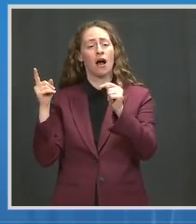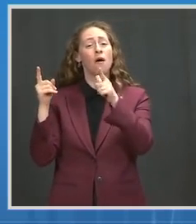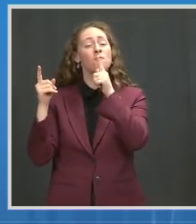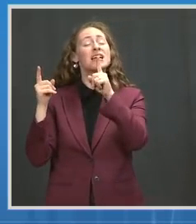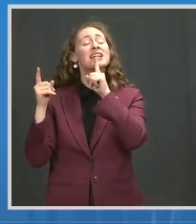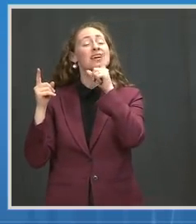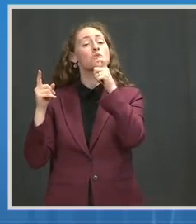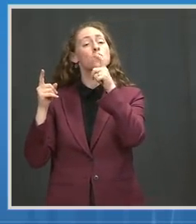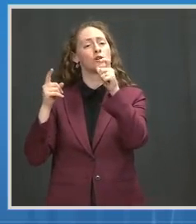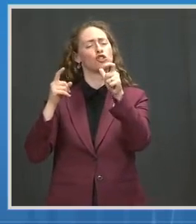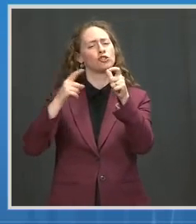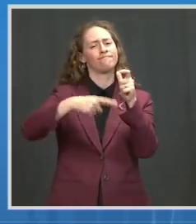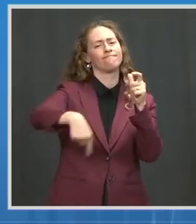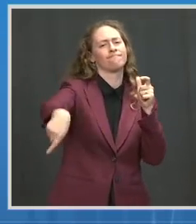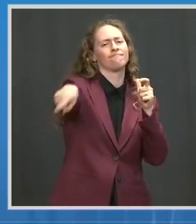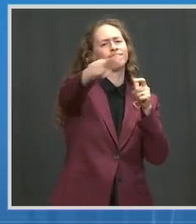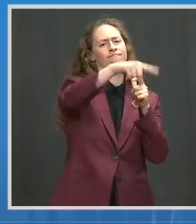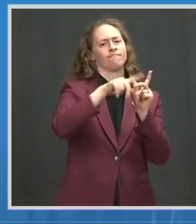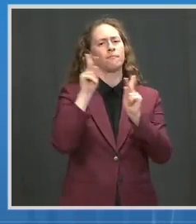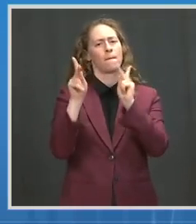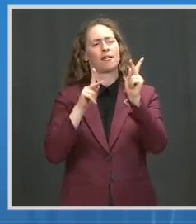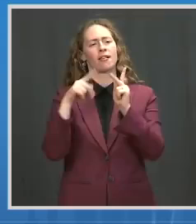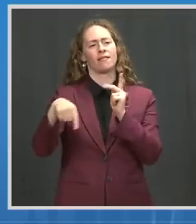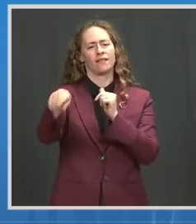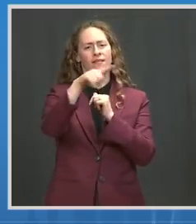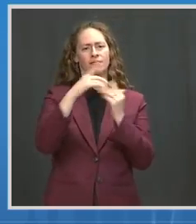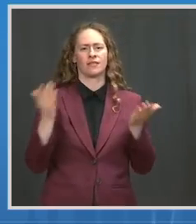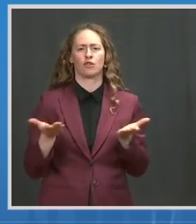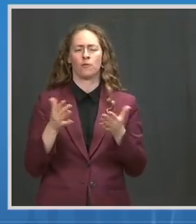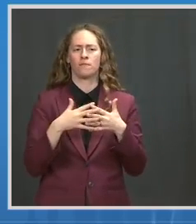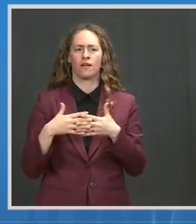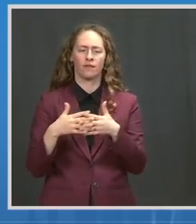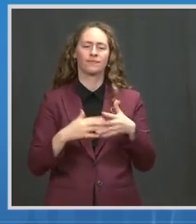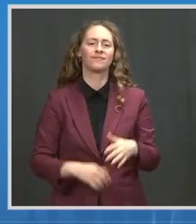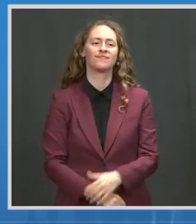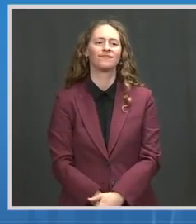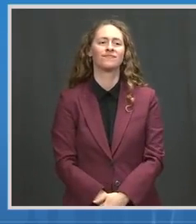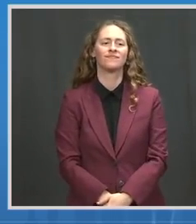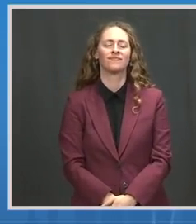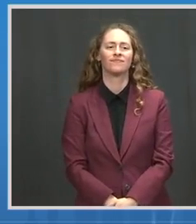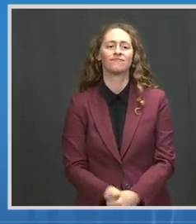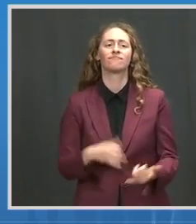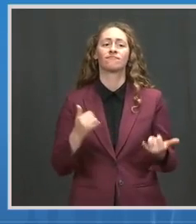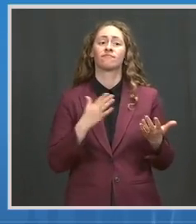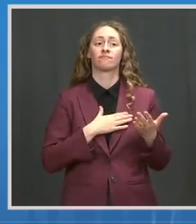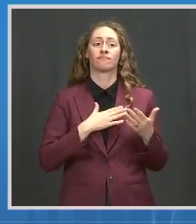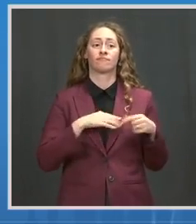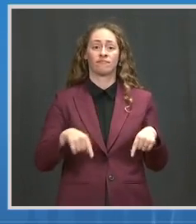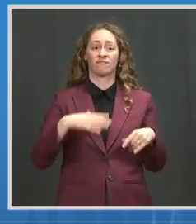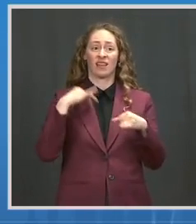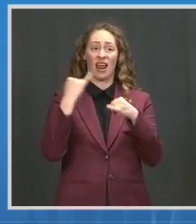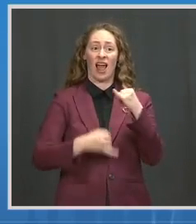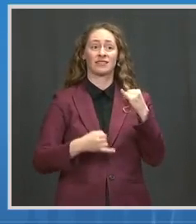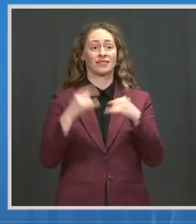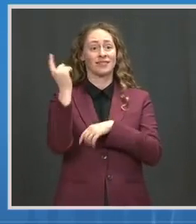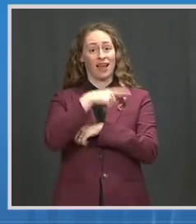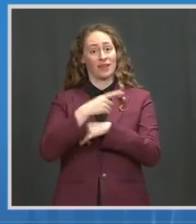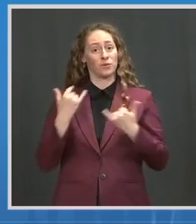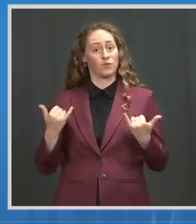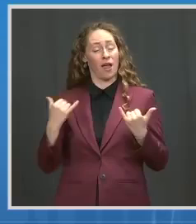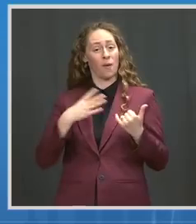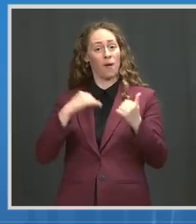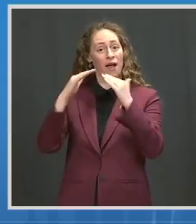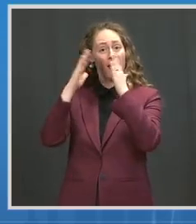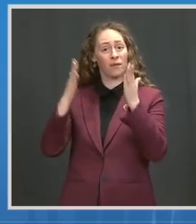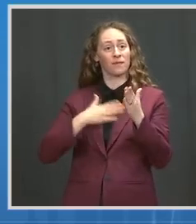Since today is my last briefing and tomorrow is my last day in the White House, I want to close by saying what a pleasure it has been not only to serve on the